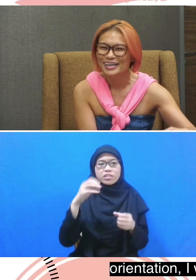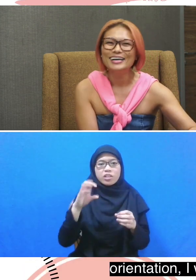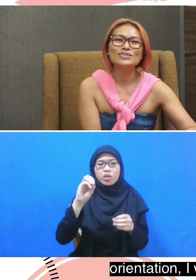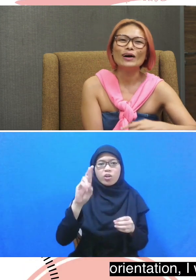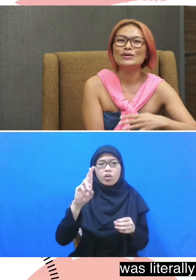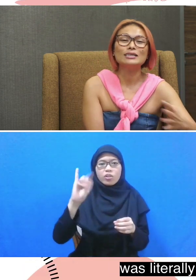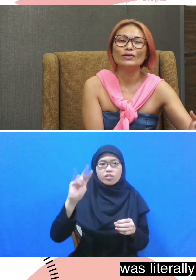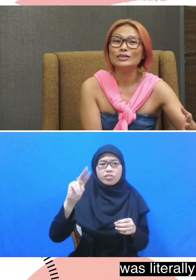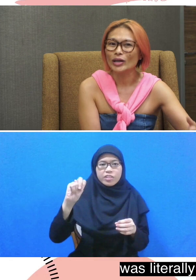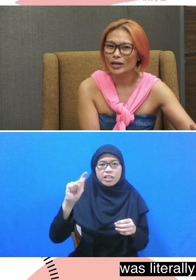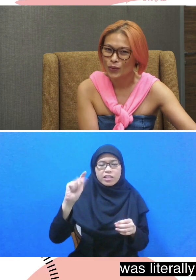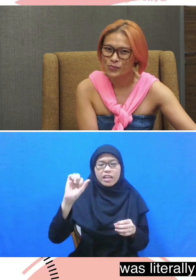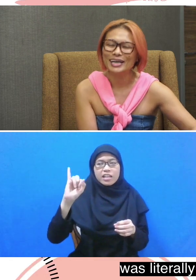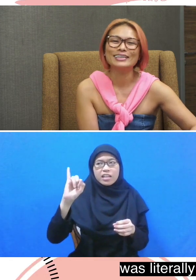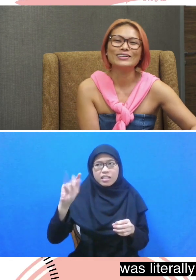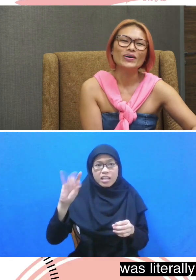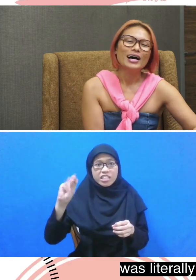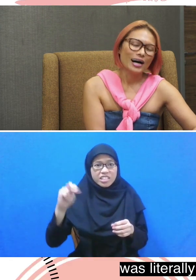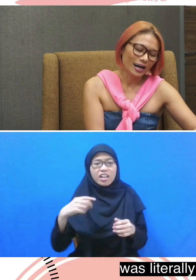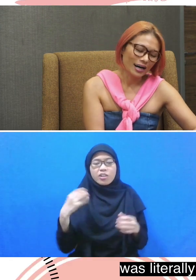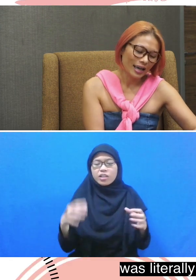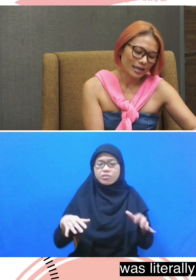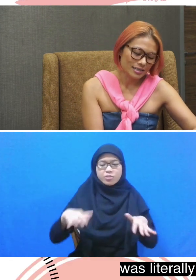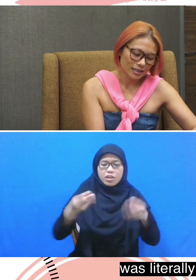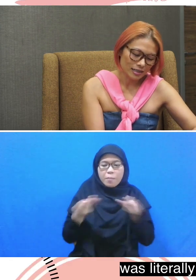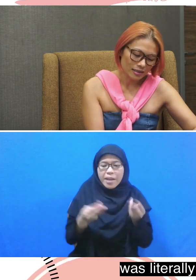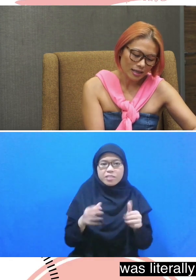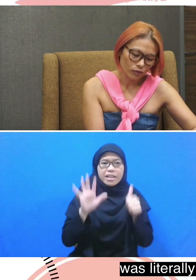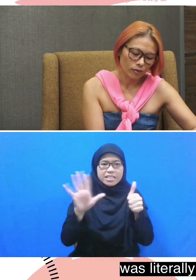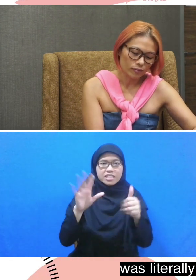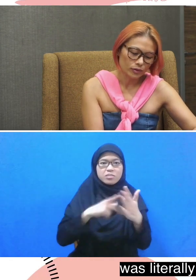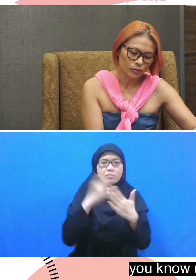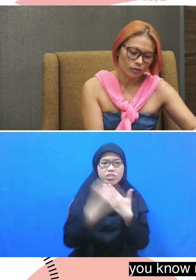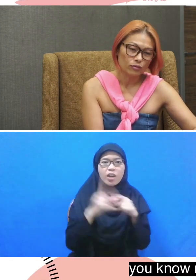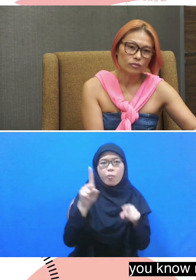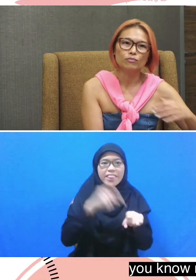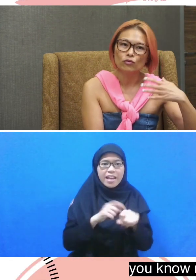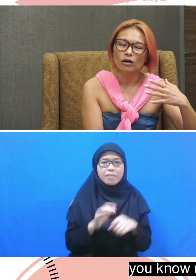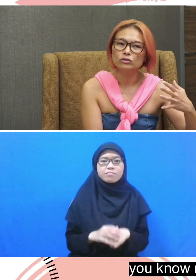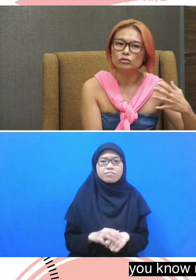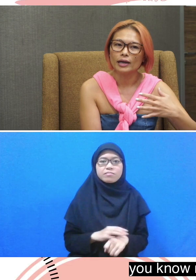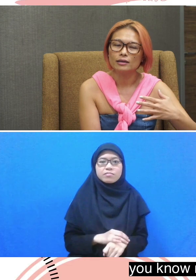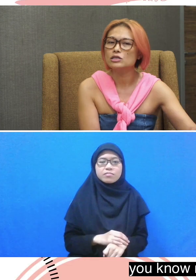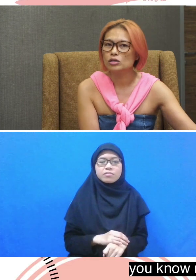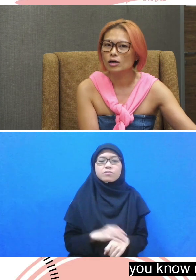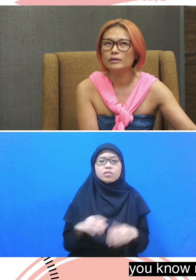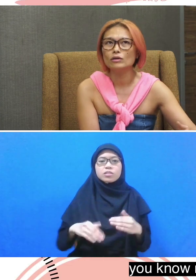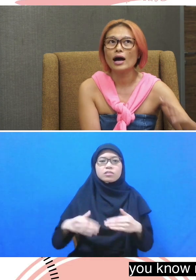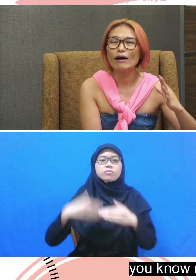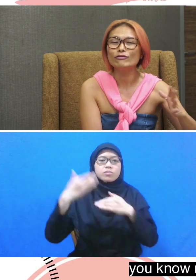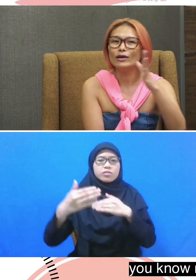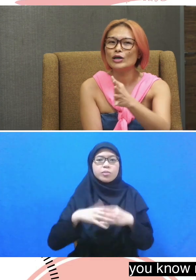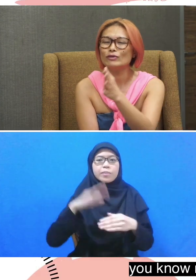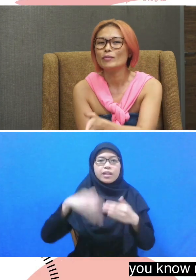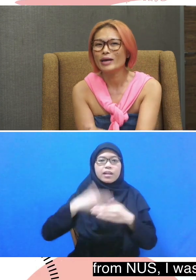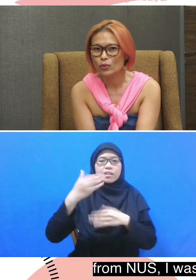time. So I was literally not at home, right? You know, and therefore, you know, moving on to my next job, you know,